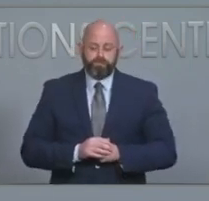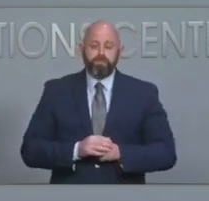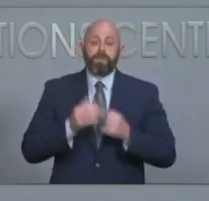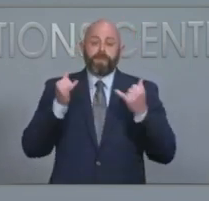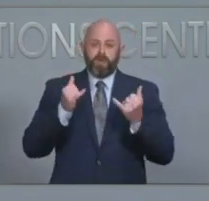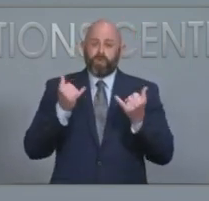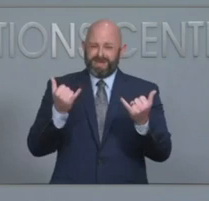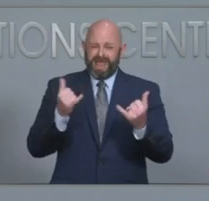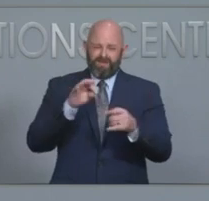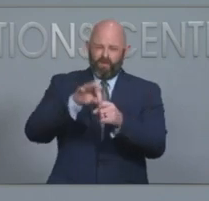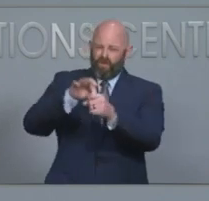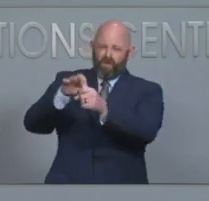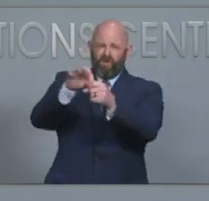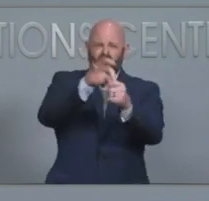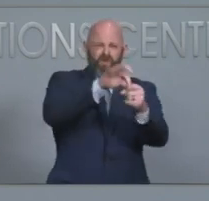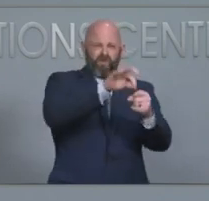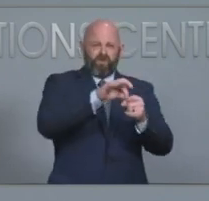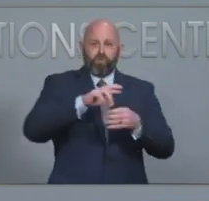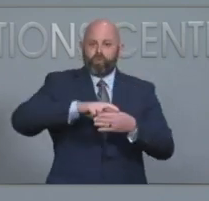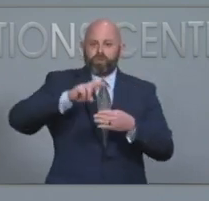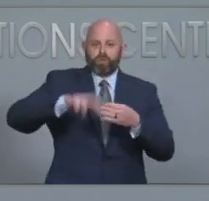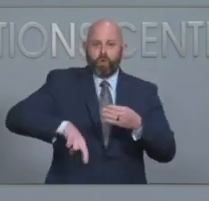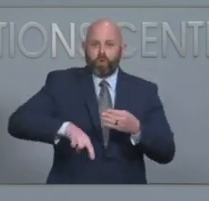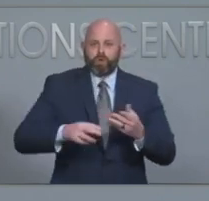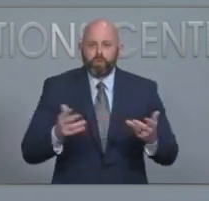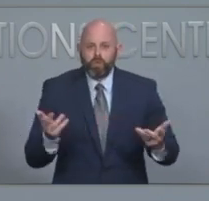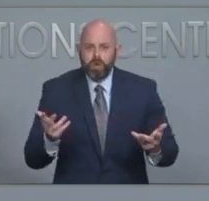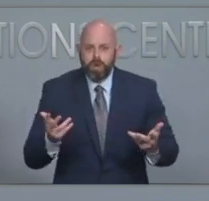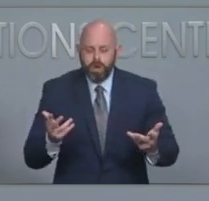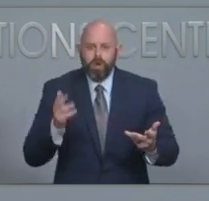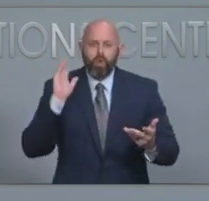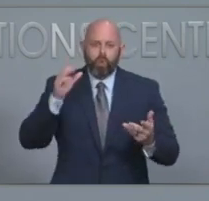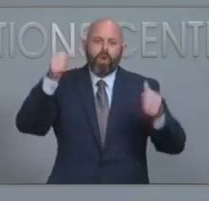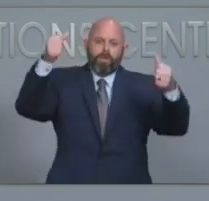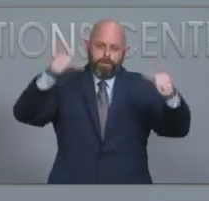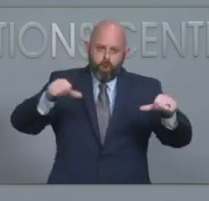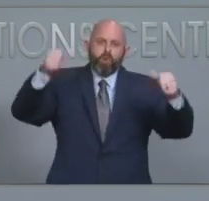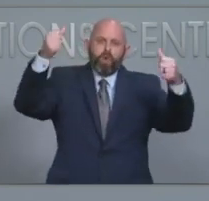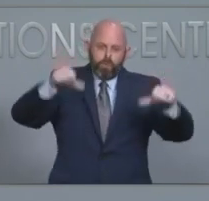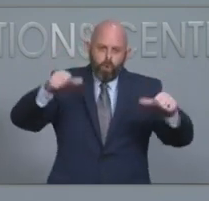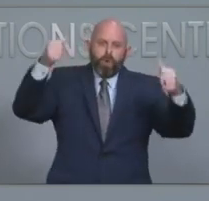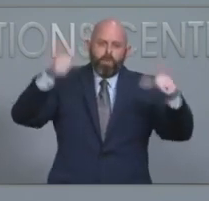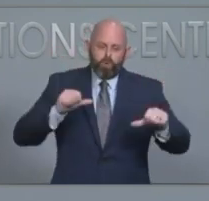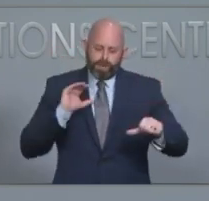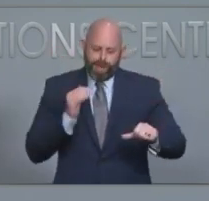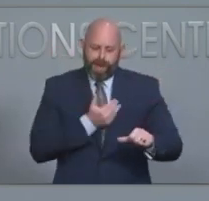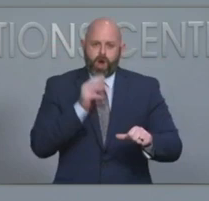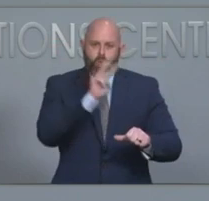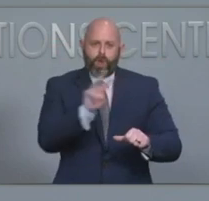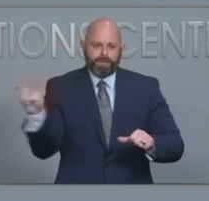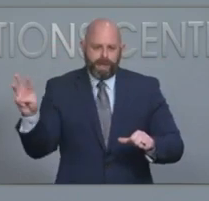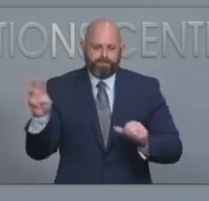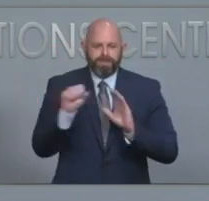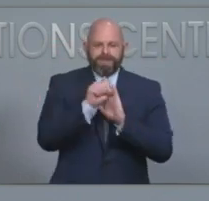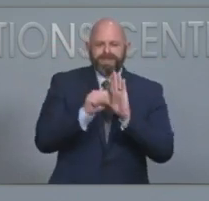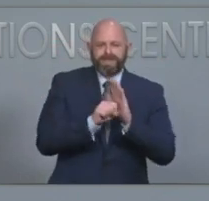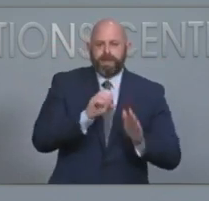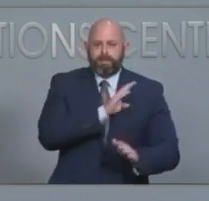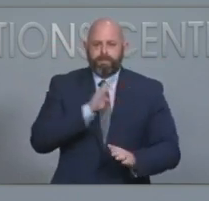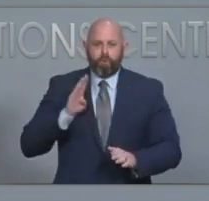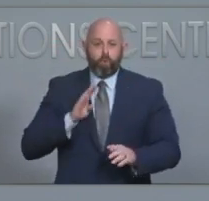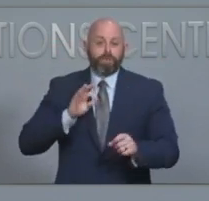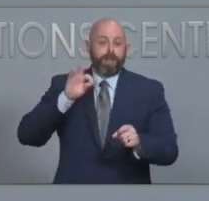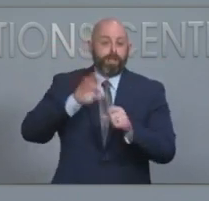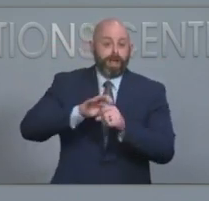reported? Unofficial election results will be posted as they come in tonight on the State Board's